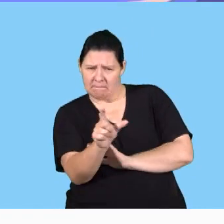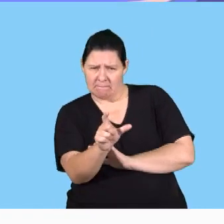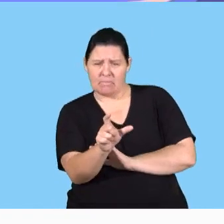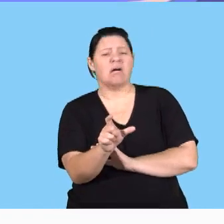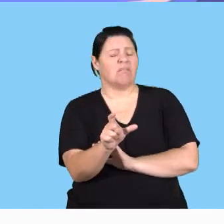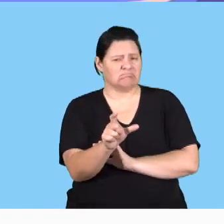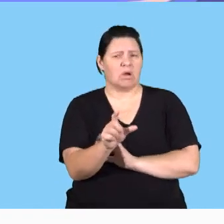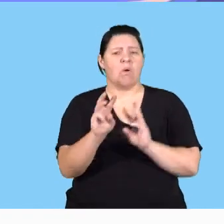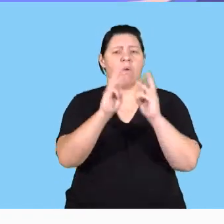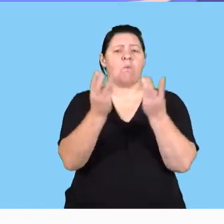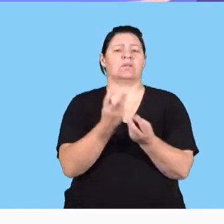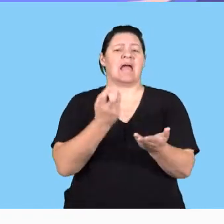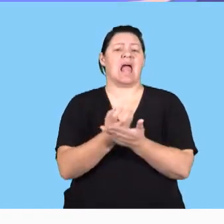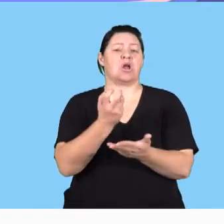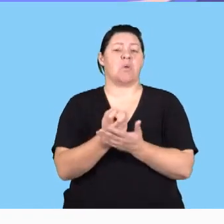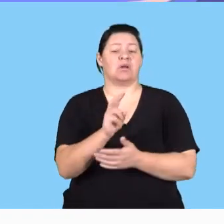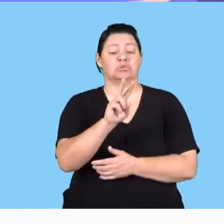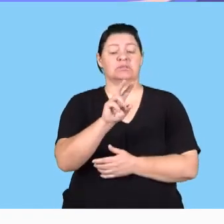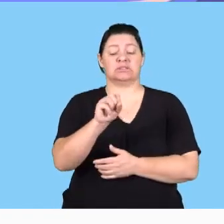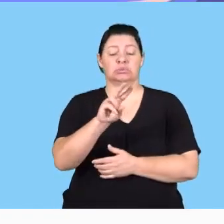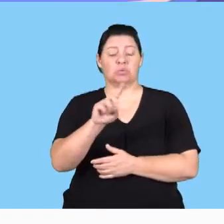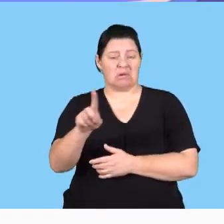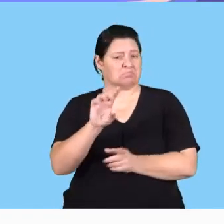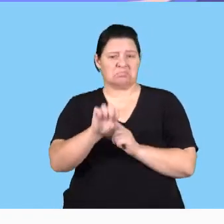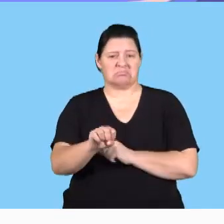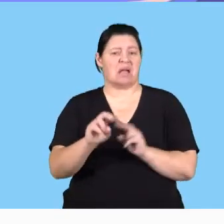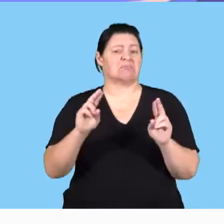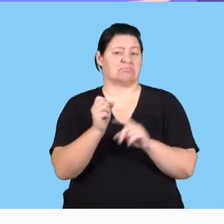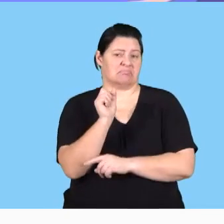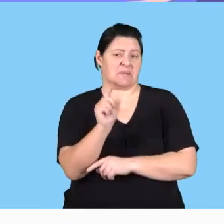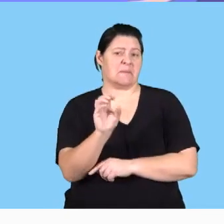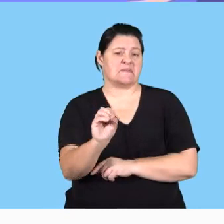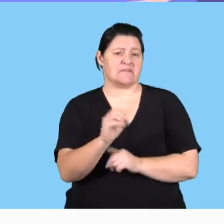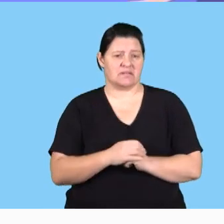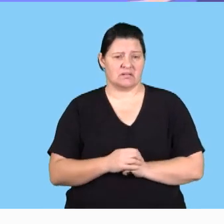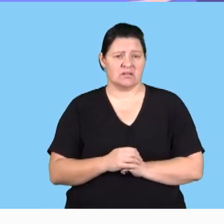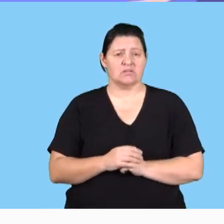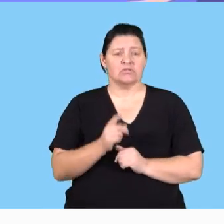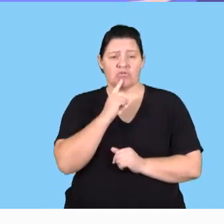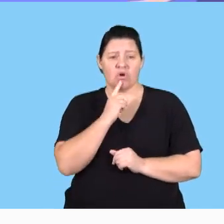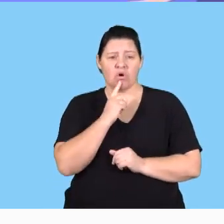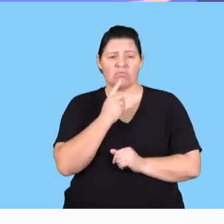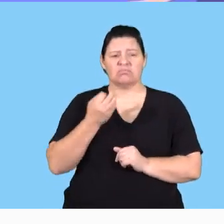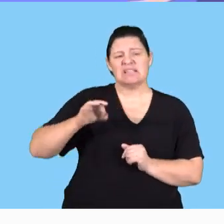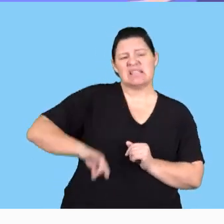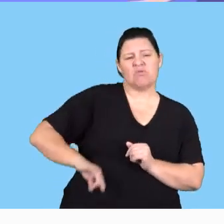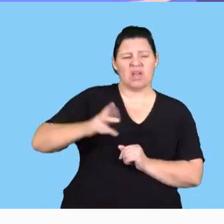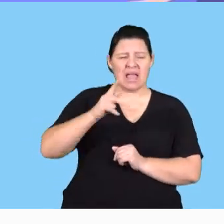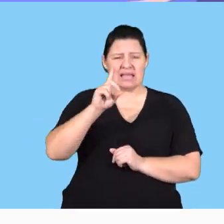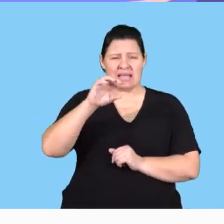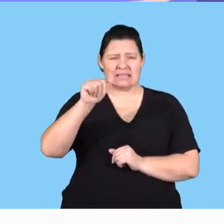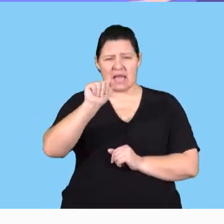2021 report by the World Economic Forum? The average salary, and listen to this, for a data scientist is